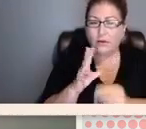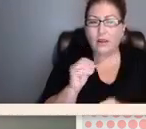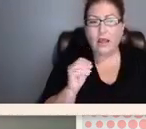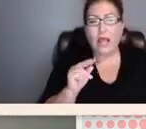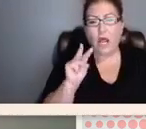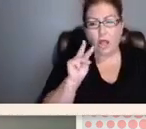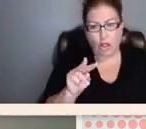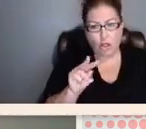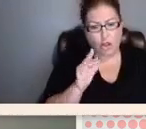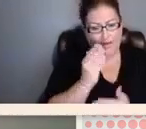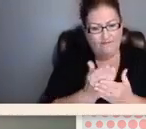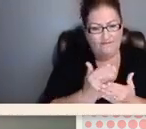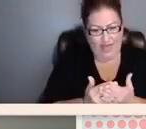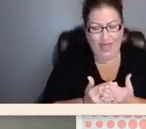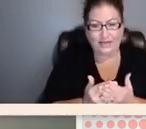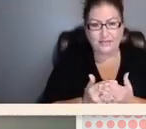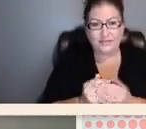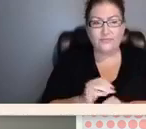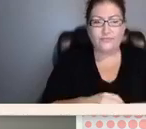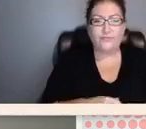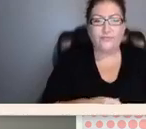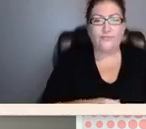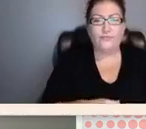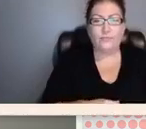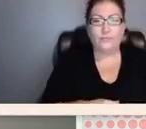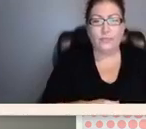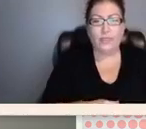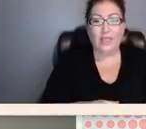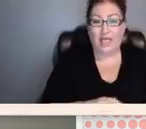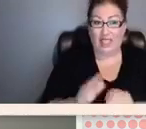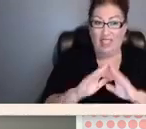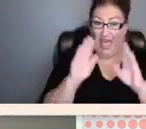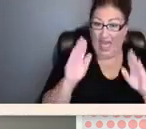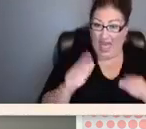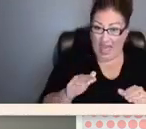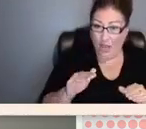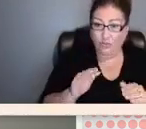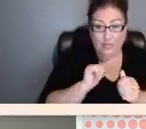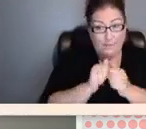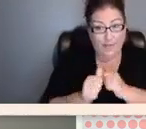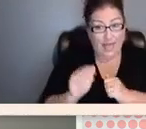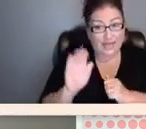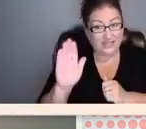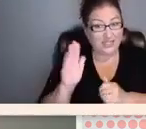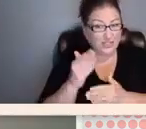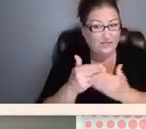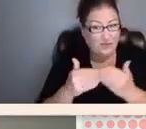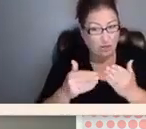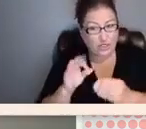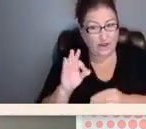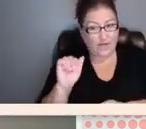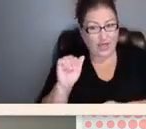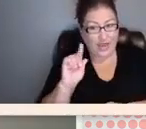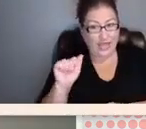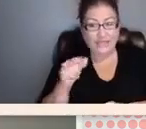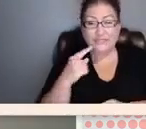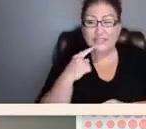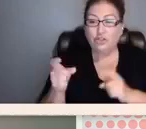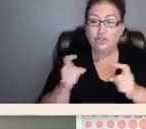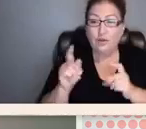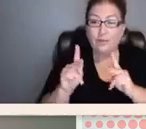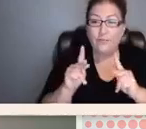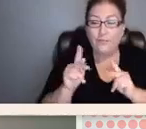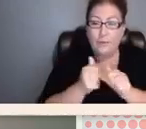objective evidence, and science. The House passed its version of the ADA, said treat people based on dignity